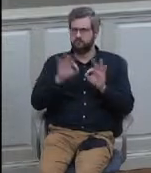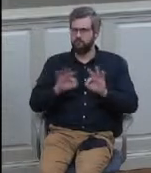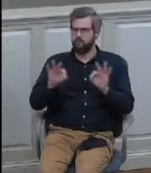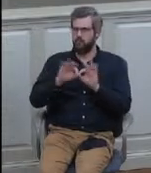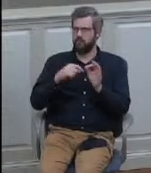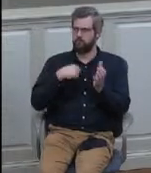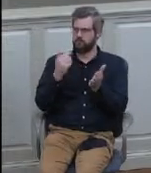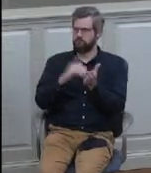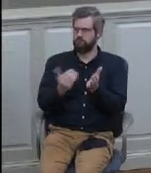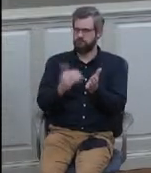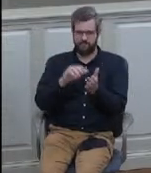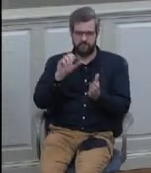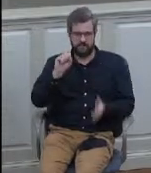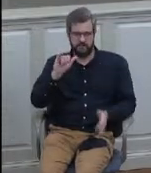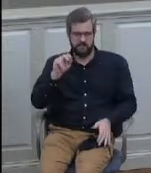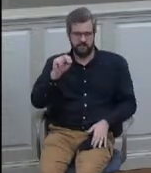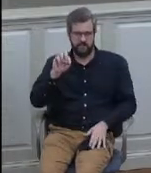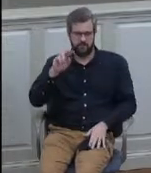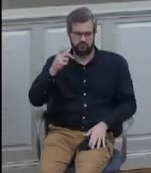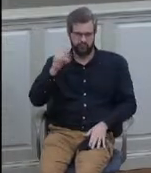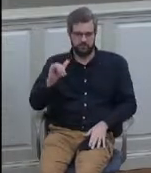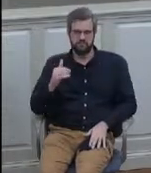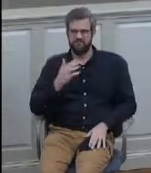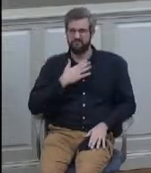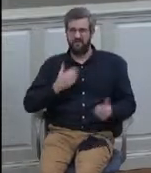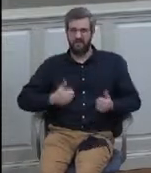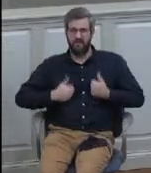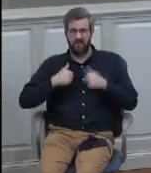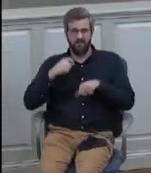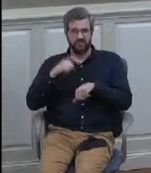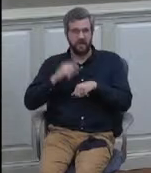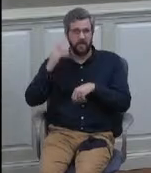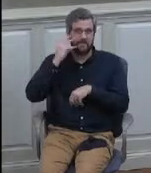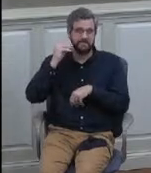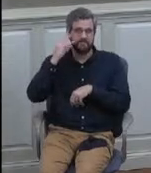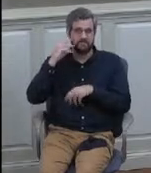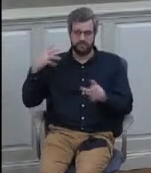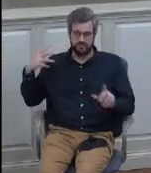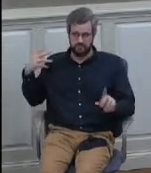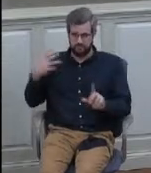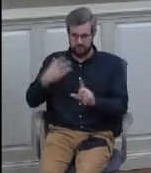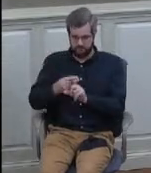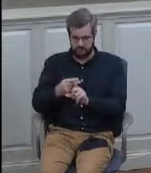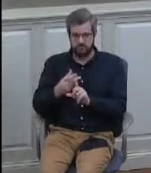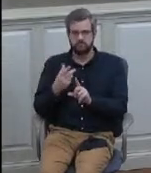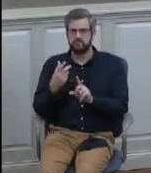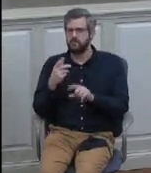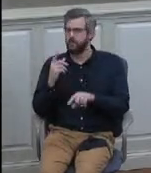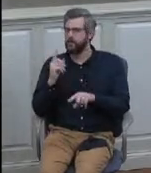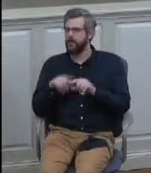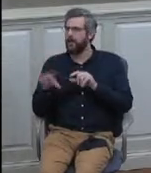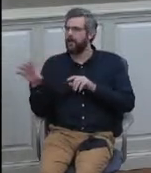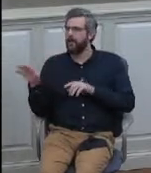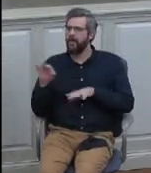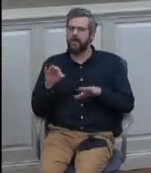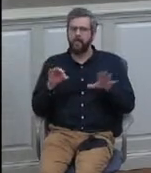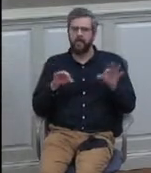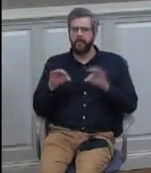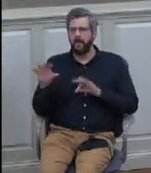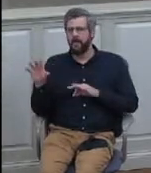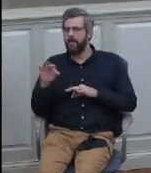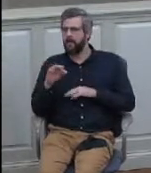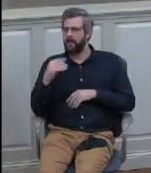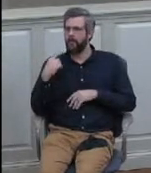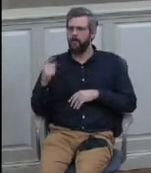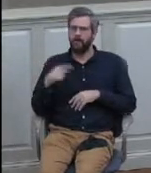is from a whole lifetime experience with community endeavors, is that you can't just pick one or two things out and say, let's try